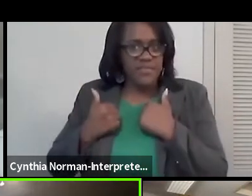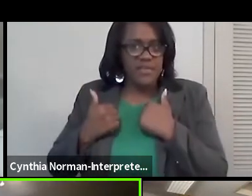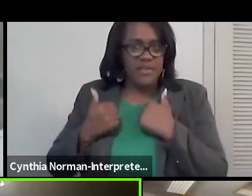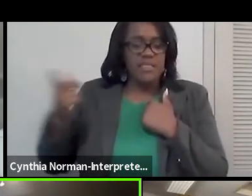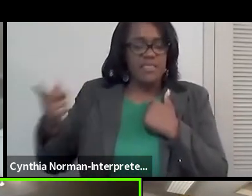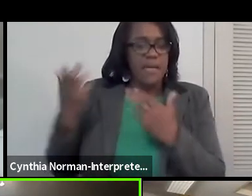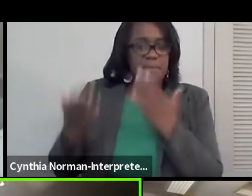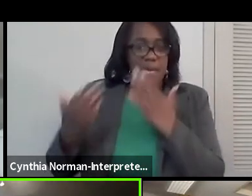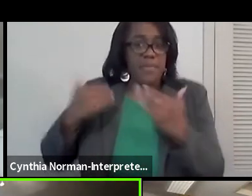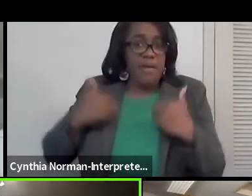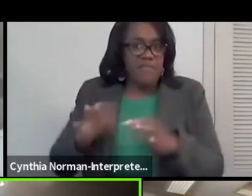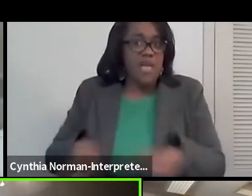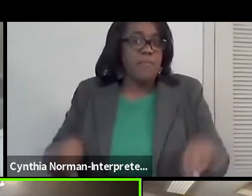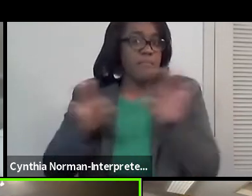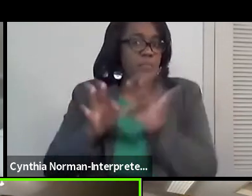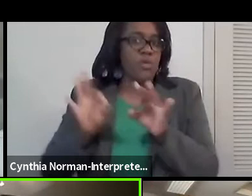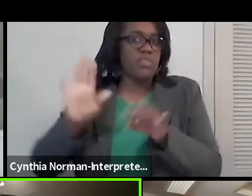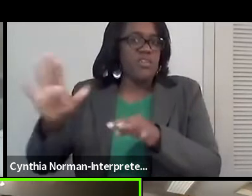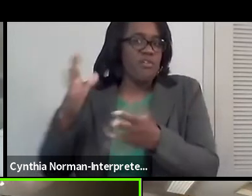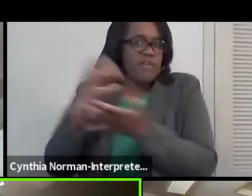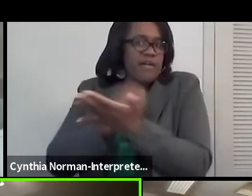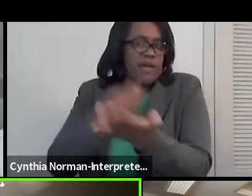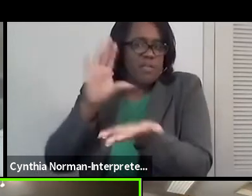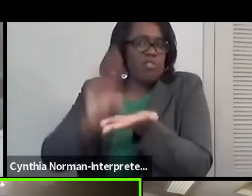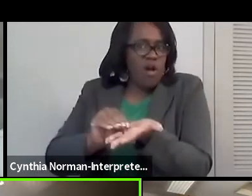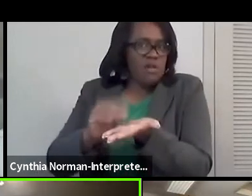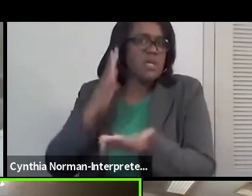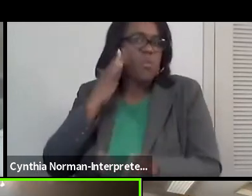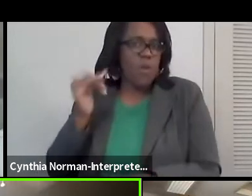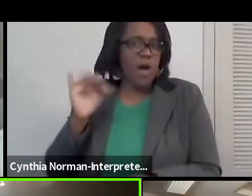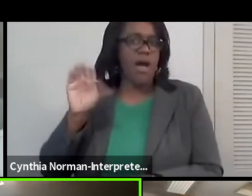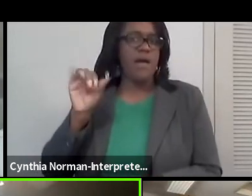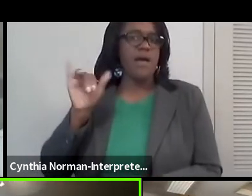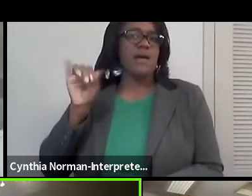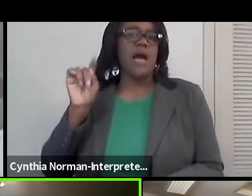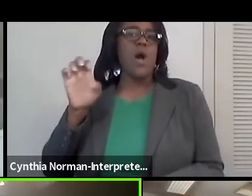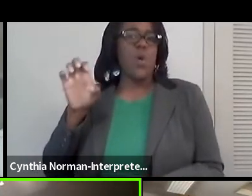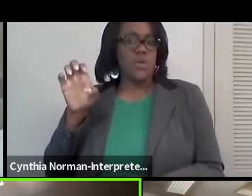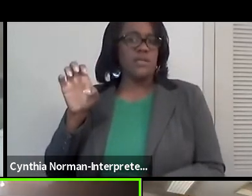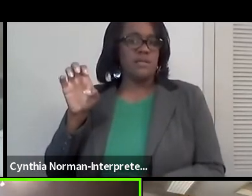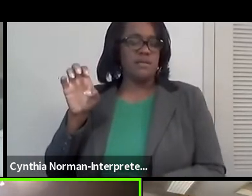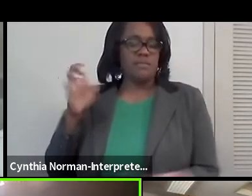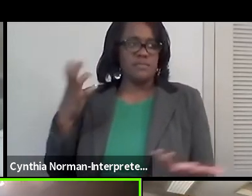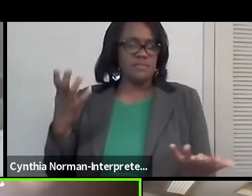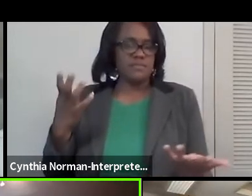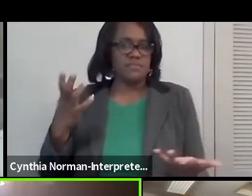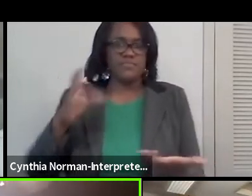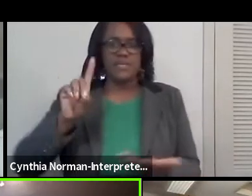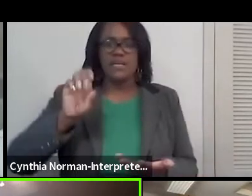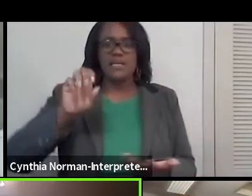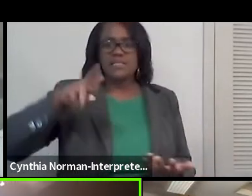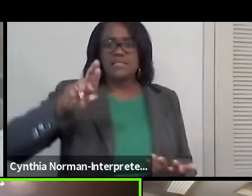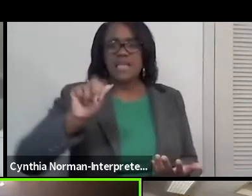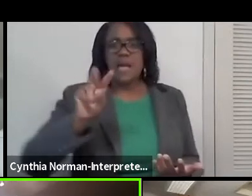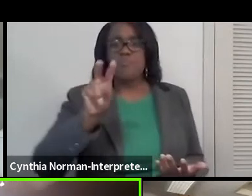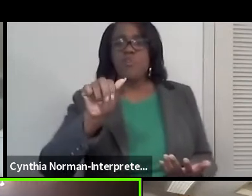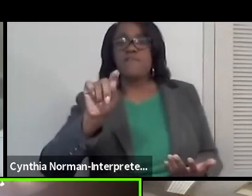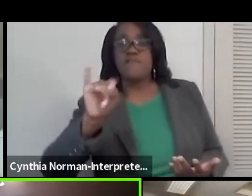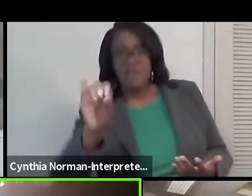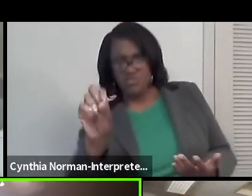a significant amount of their income because of coyote depredation. But just because I know that on a national scale,